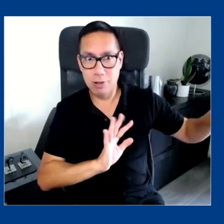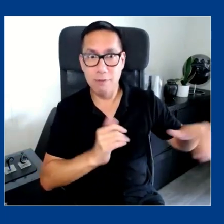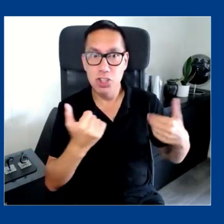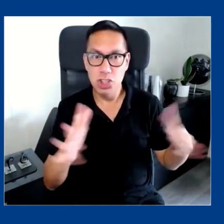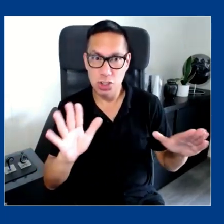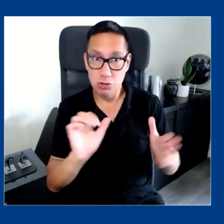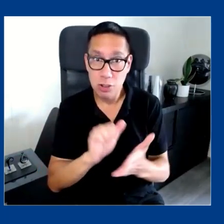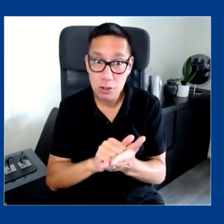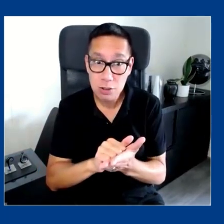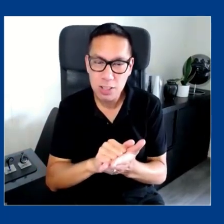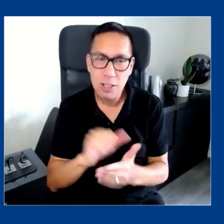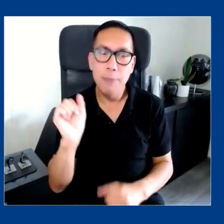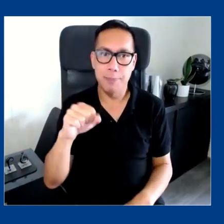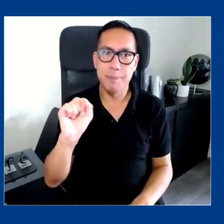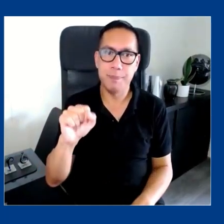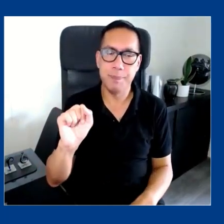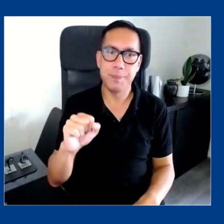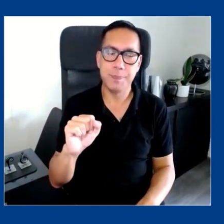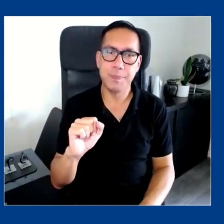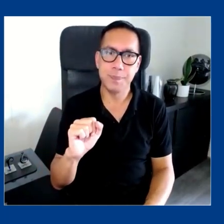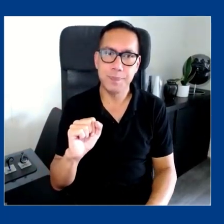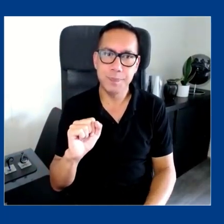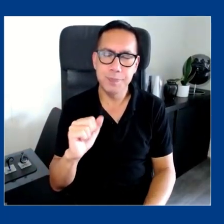So it was in